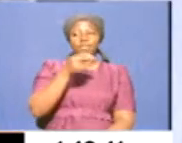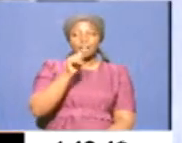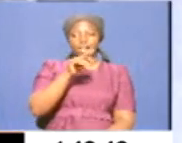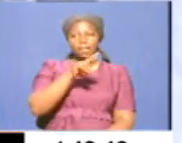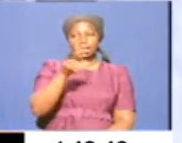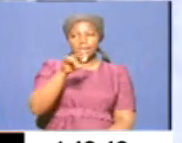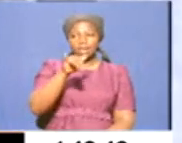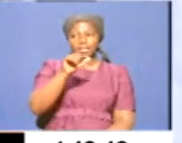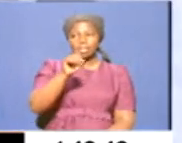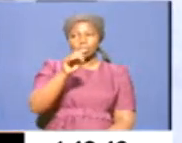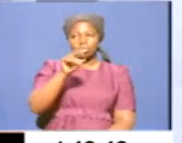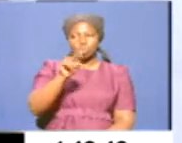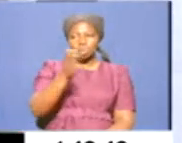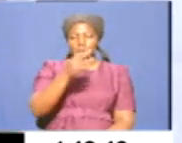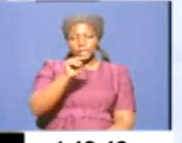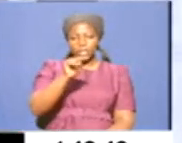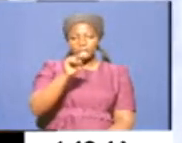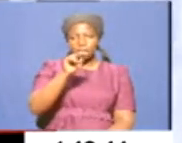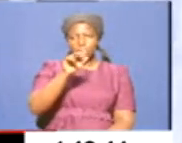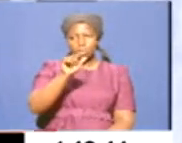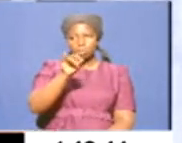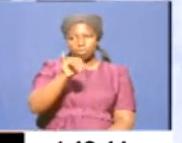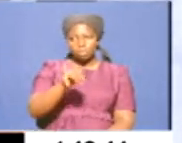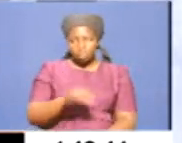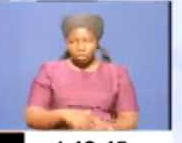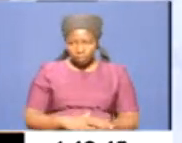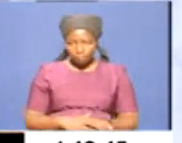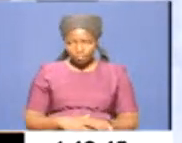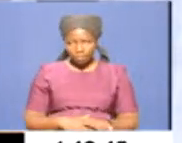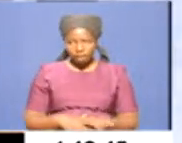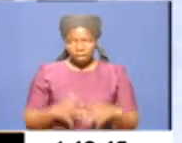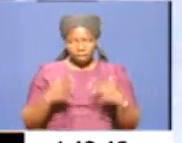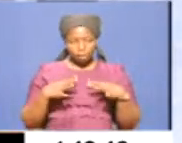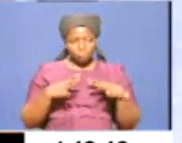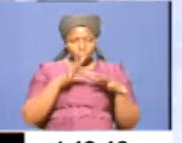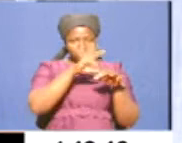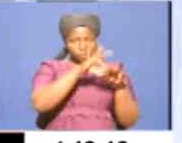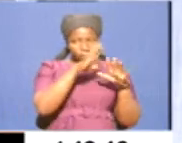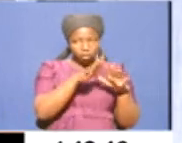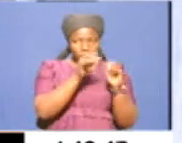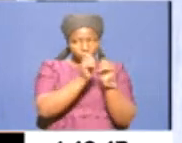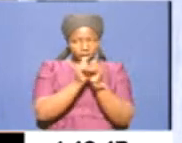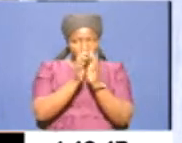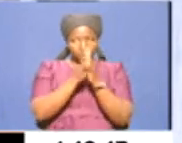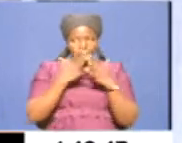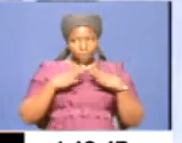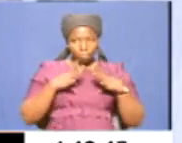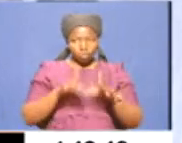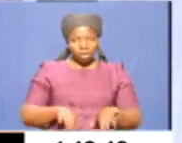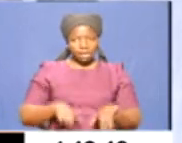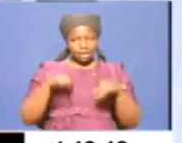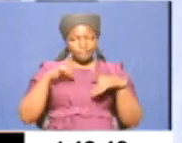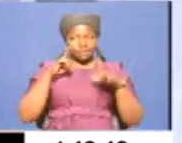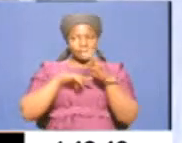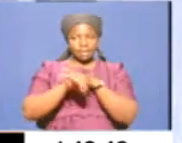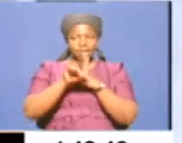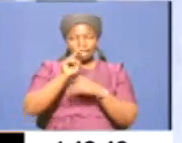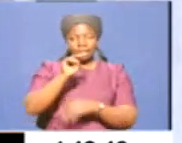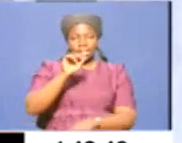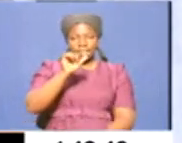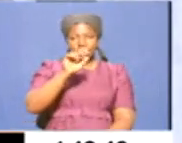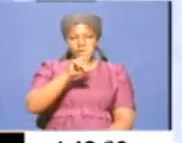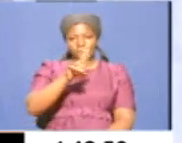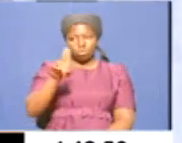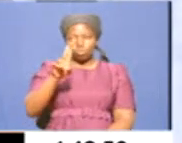Uru wapigaji kura na wakaaji wa Nguma Sumba kwa sababu wamefanya kama wao,